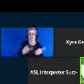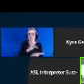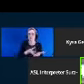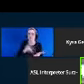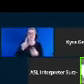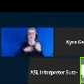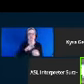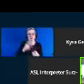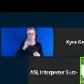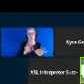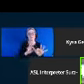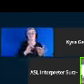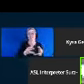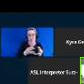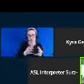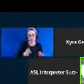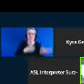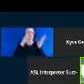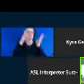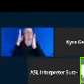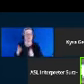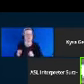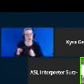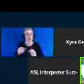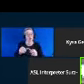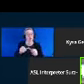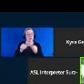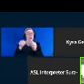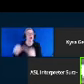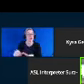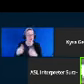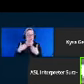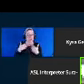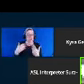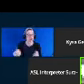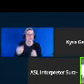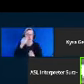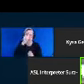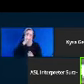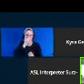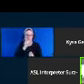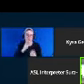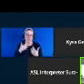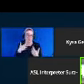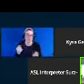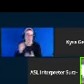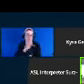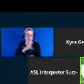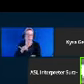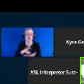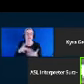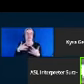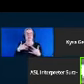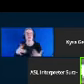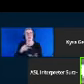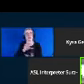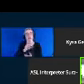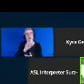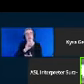and resiliency. And in many, many mass casualty incidents that are crime-related or in